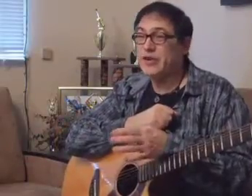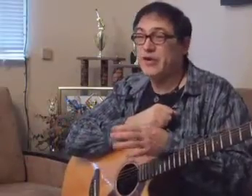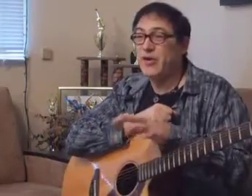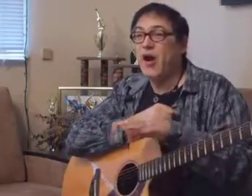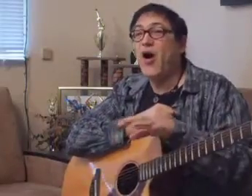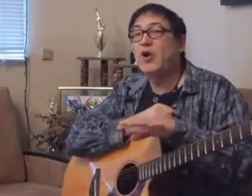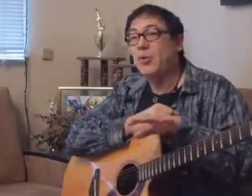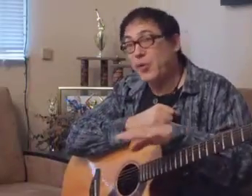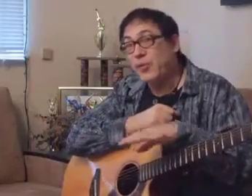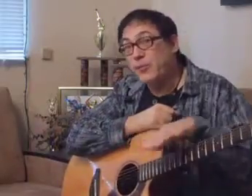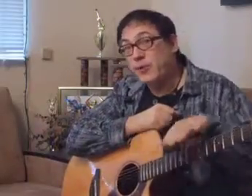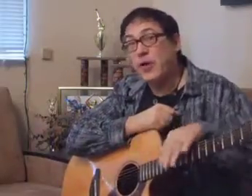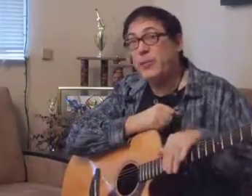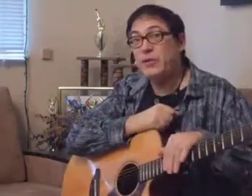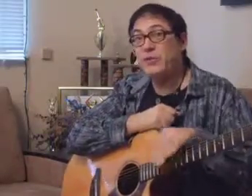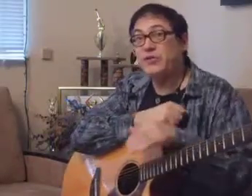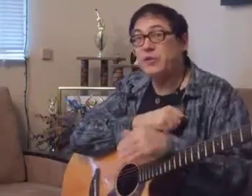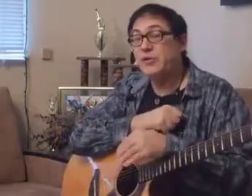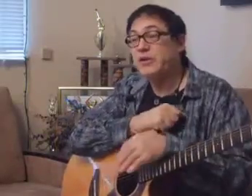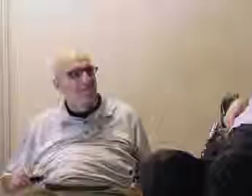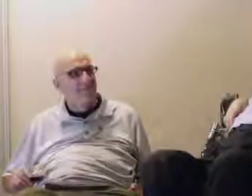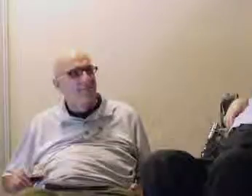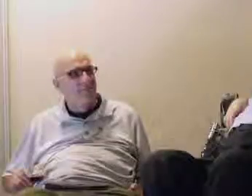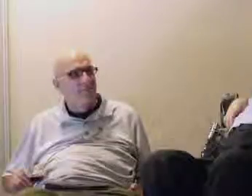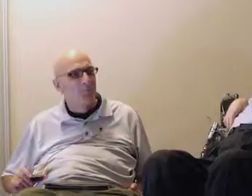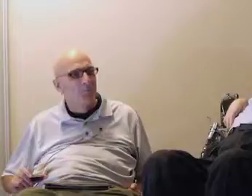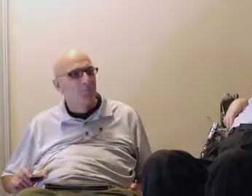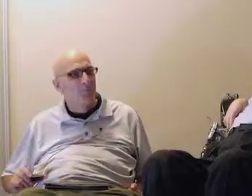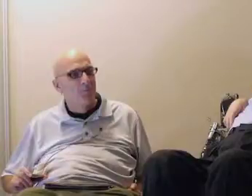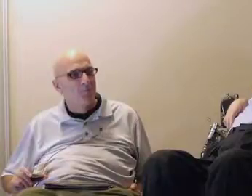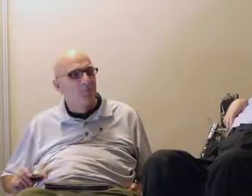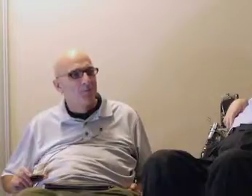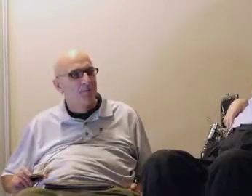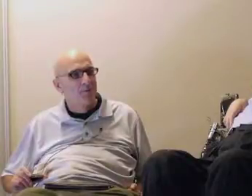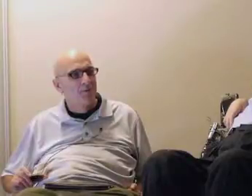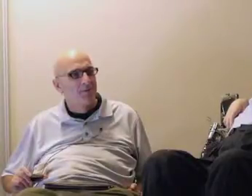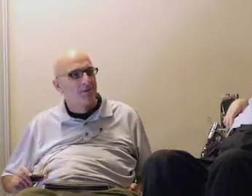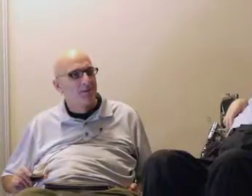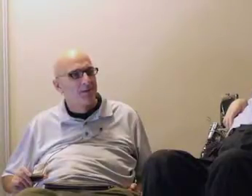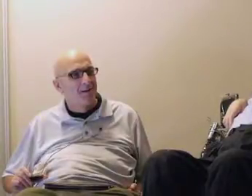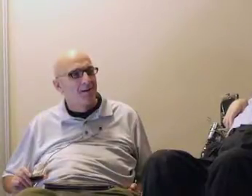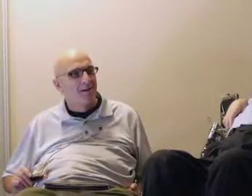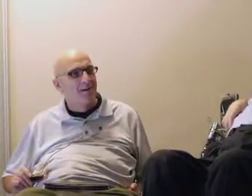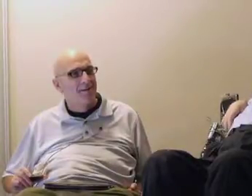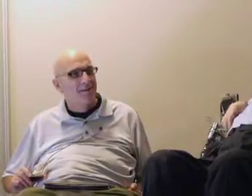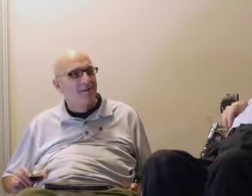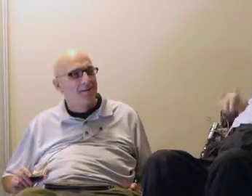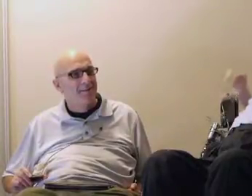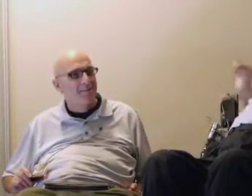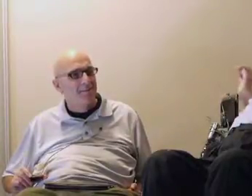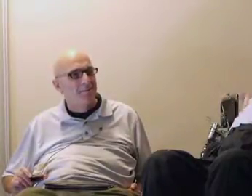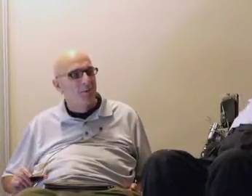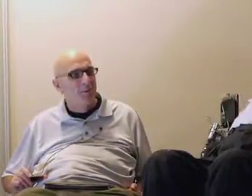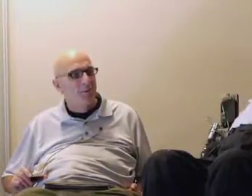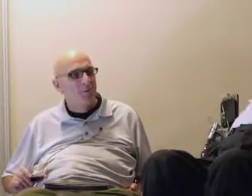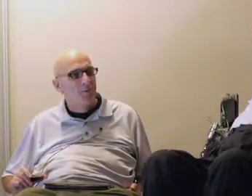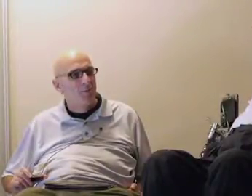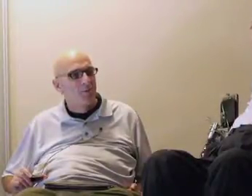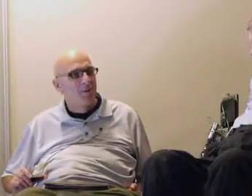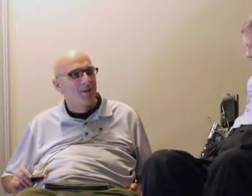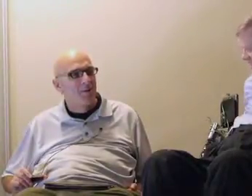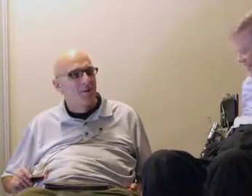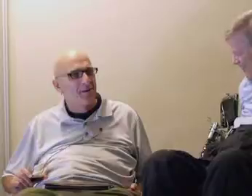just that awkward about being around people with disabilities. I think that was Brentwood Mall, as I recall. Yeah, exactly. People would be,